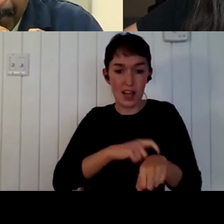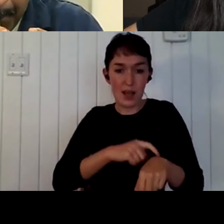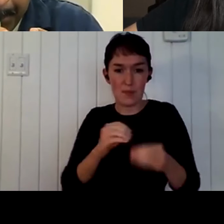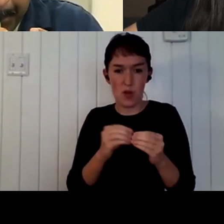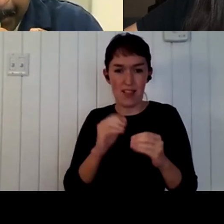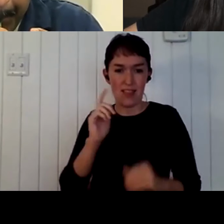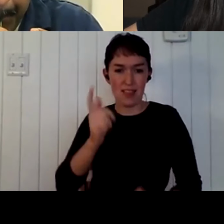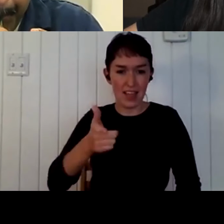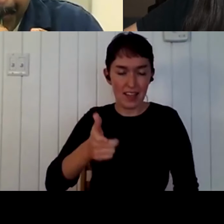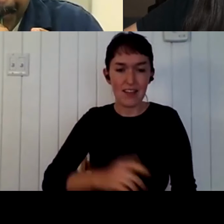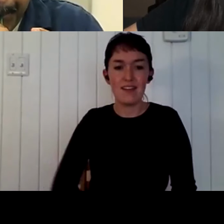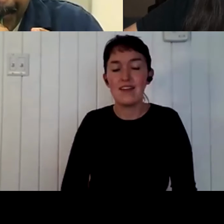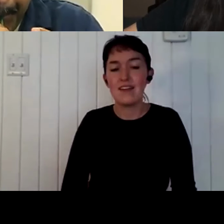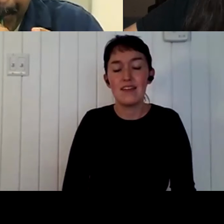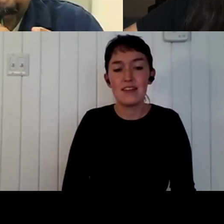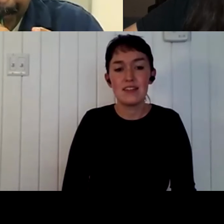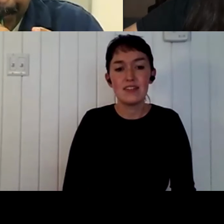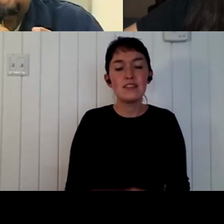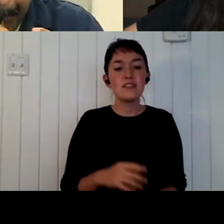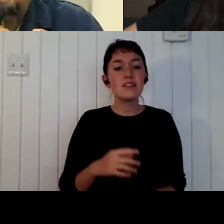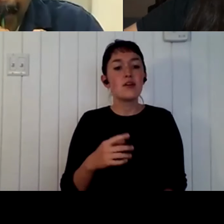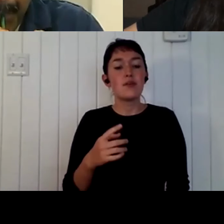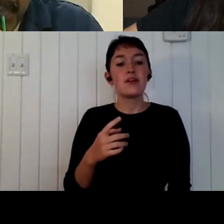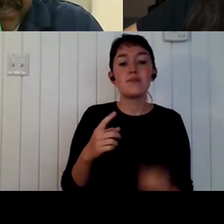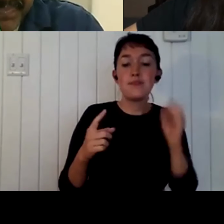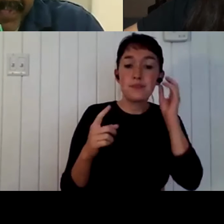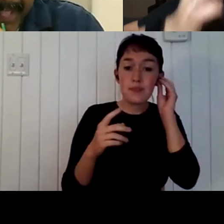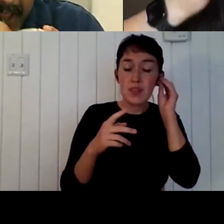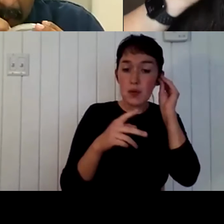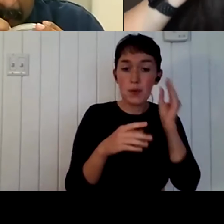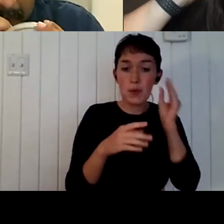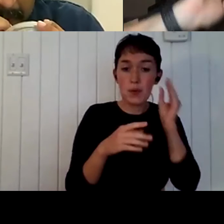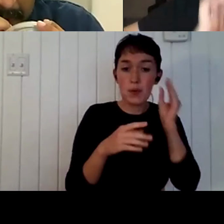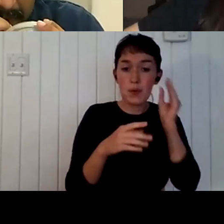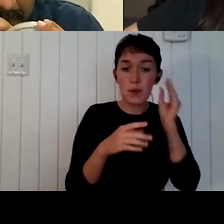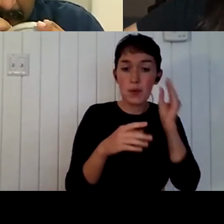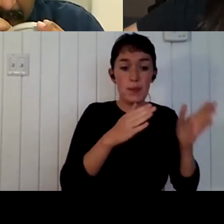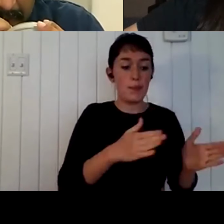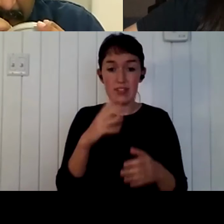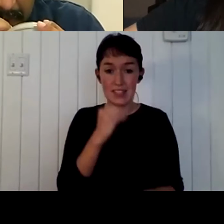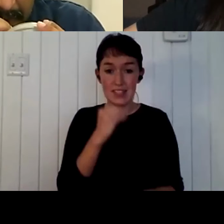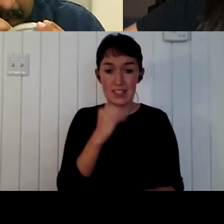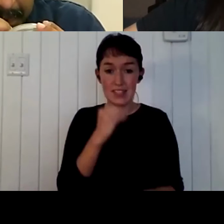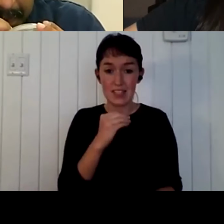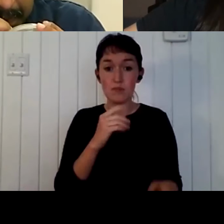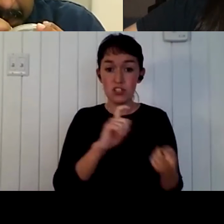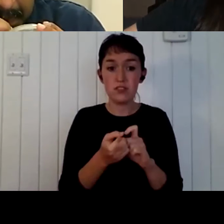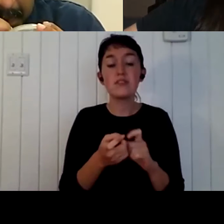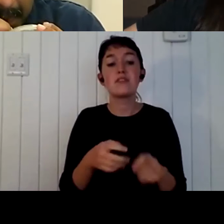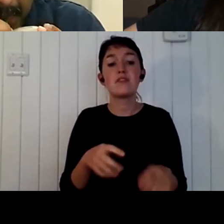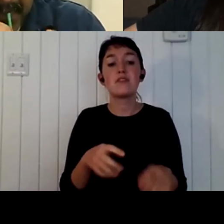general, the pattern of sleep, but what also changes is things like your circadian rhythms of how much sleep